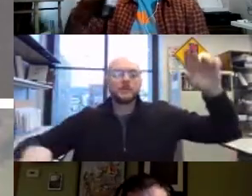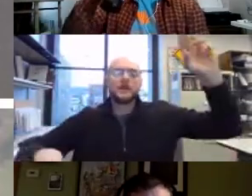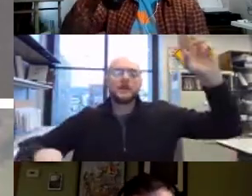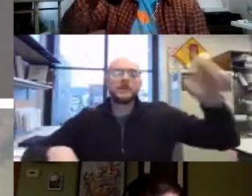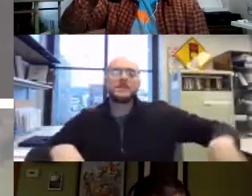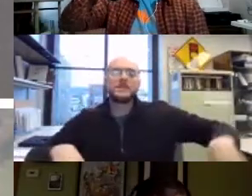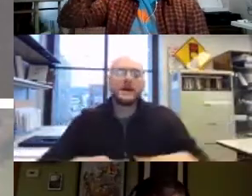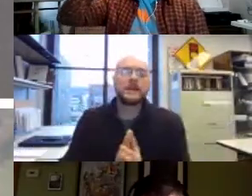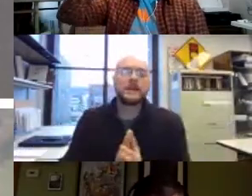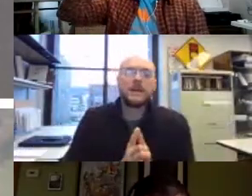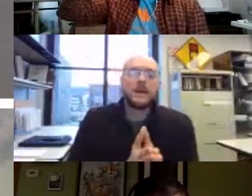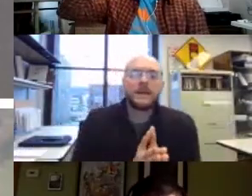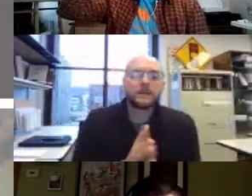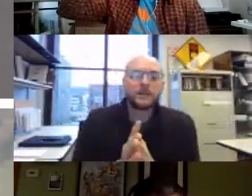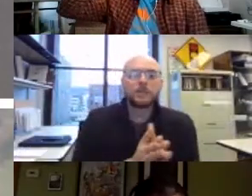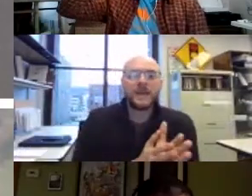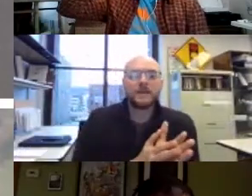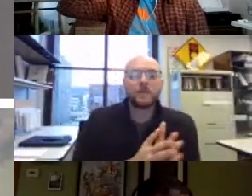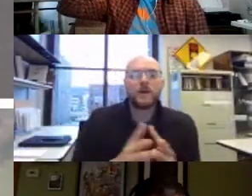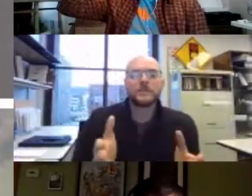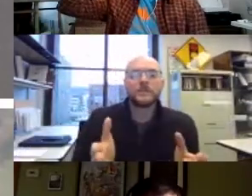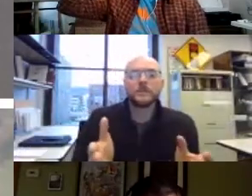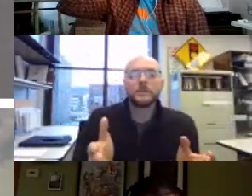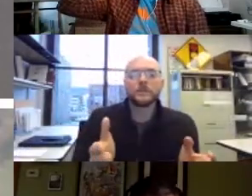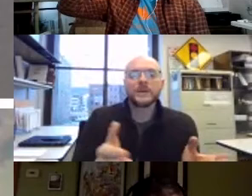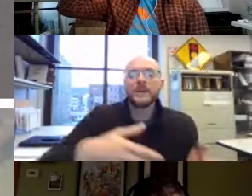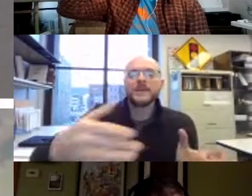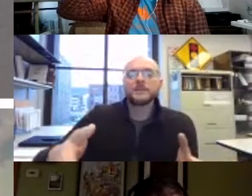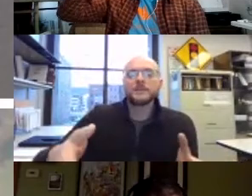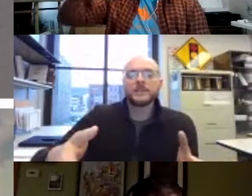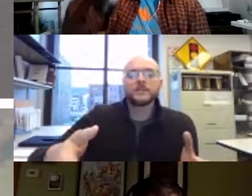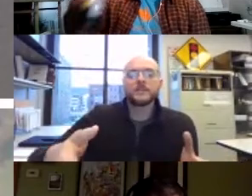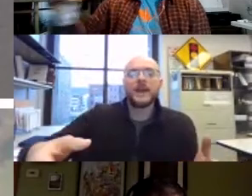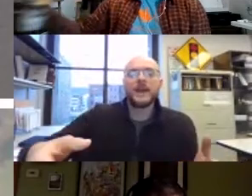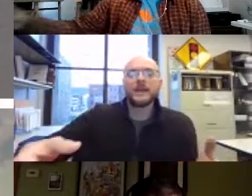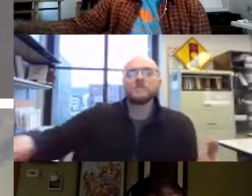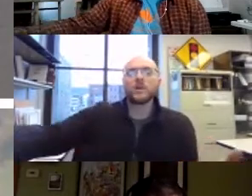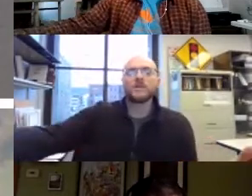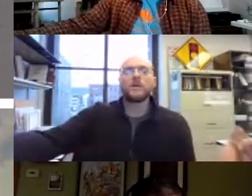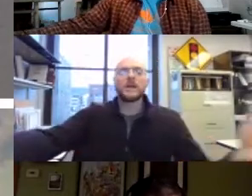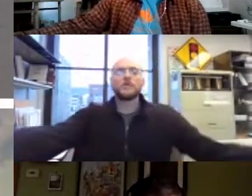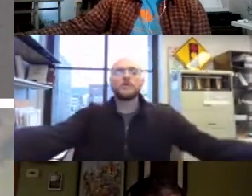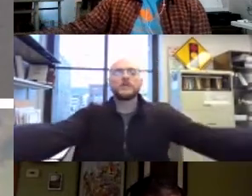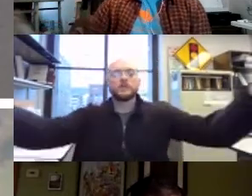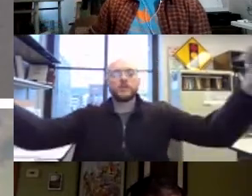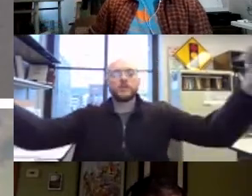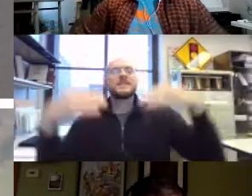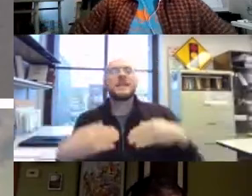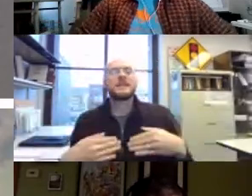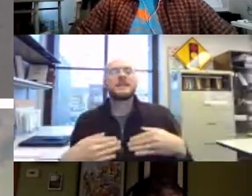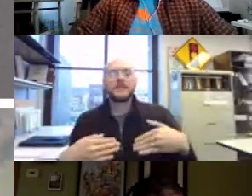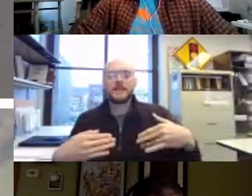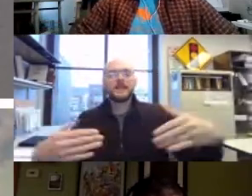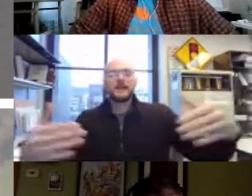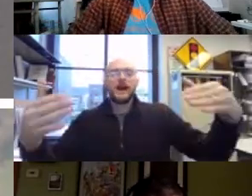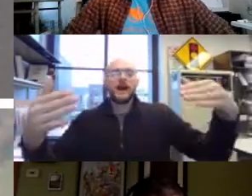lanes northbound, 2 lanes southbound. The original plan was to reallocate that space so that more of the parking was